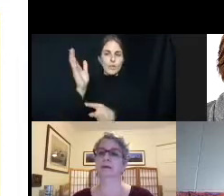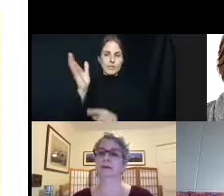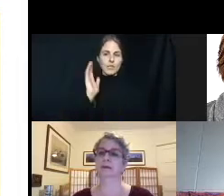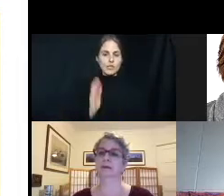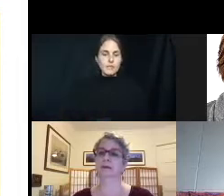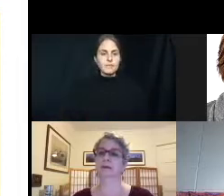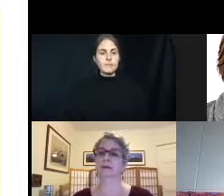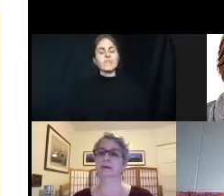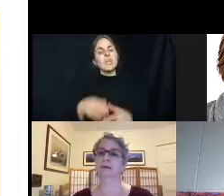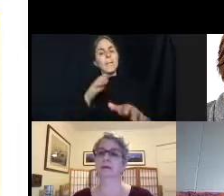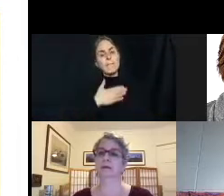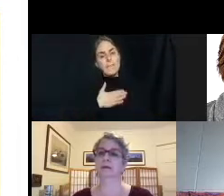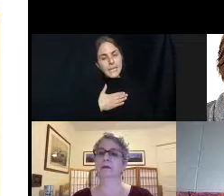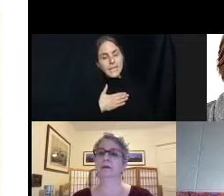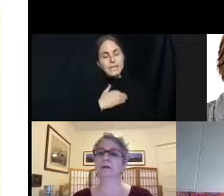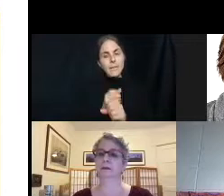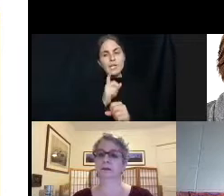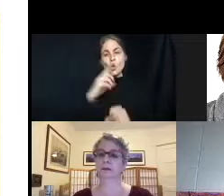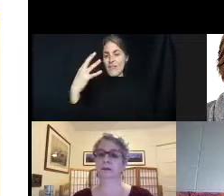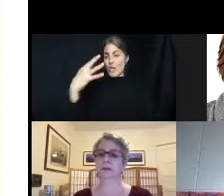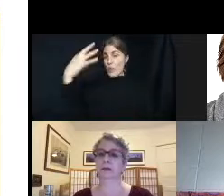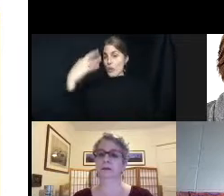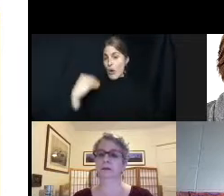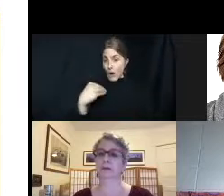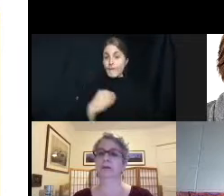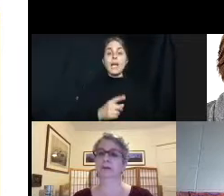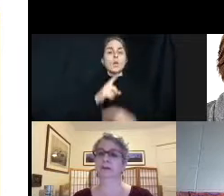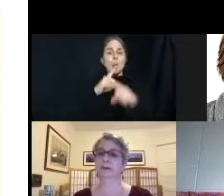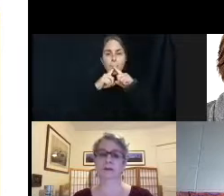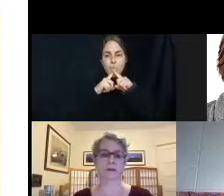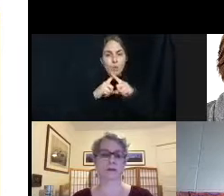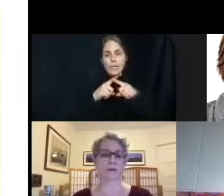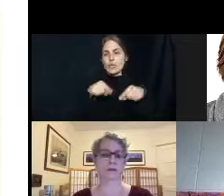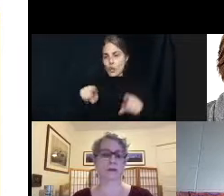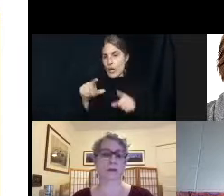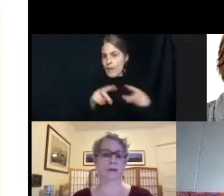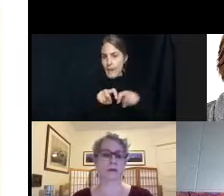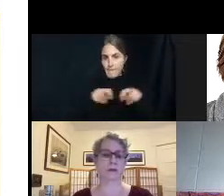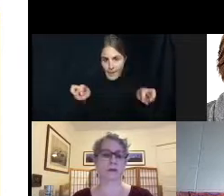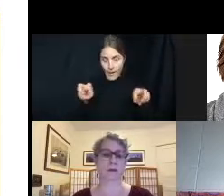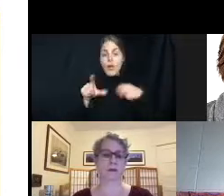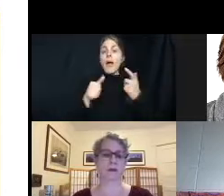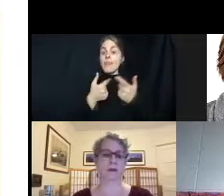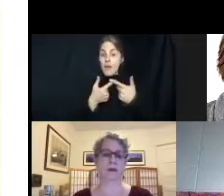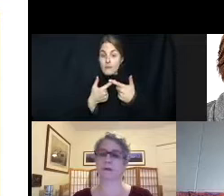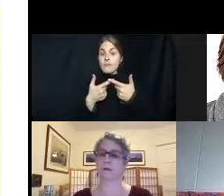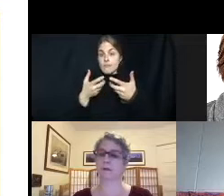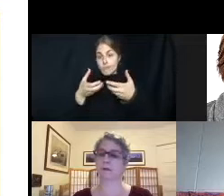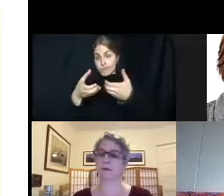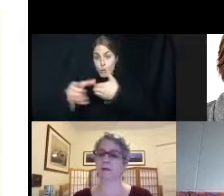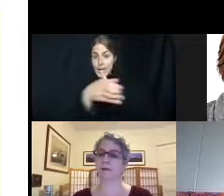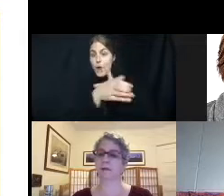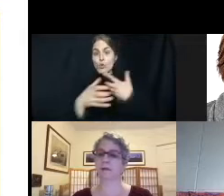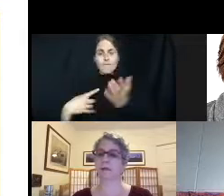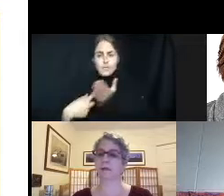Please remain muted with your video off for the duration of the panel. And then once you're in your breakout rooms, please feel free to turn your cameras back